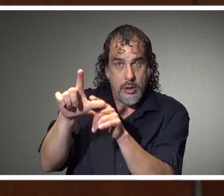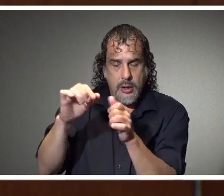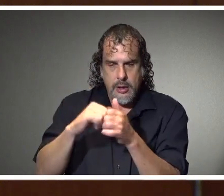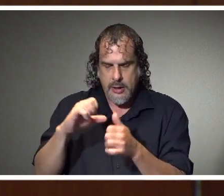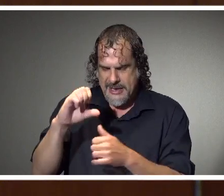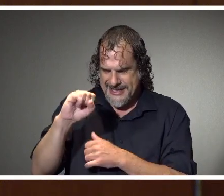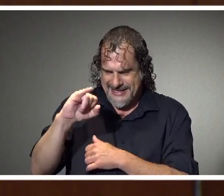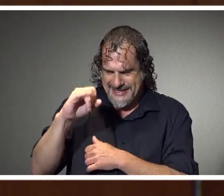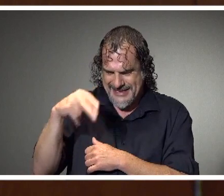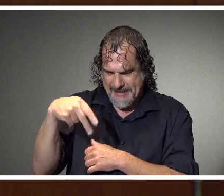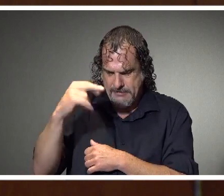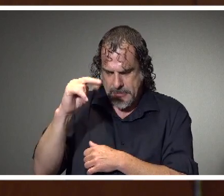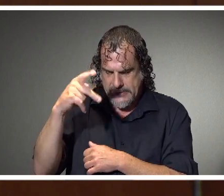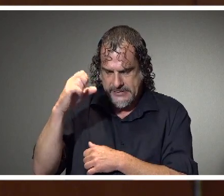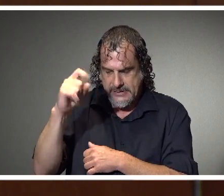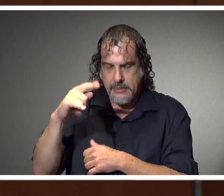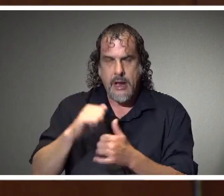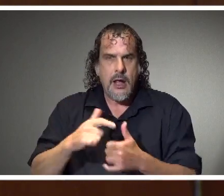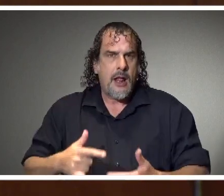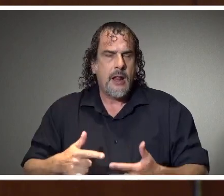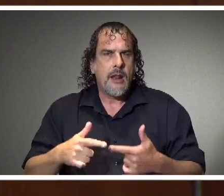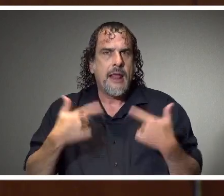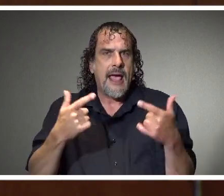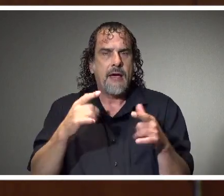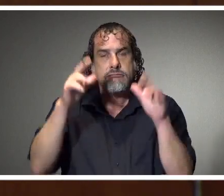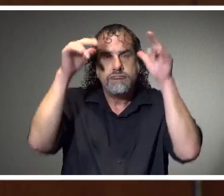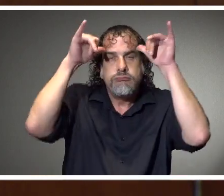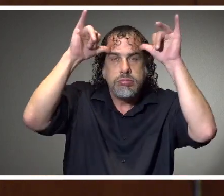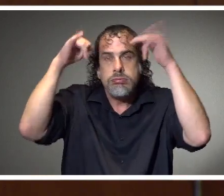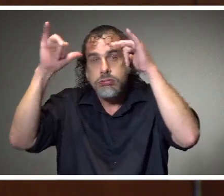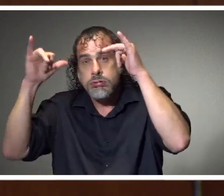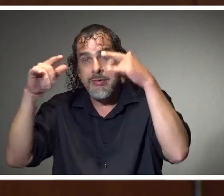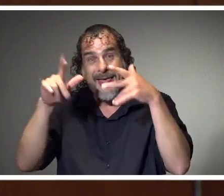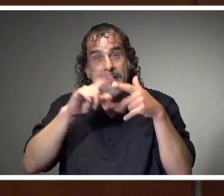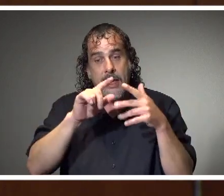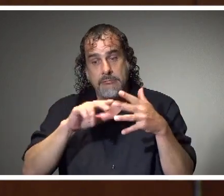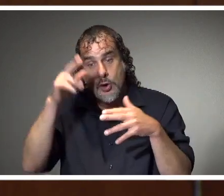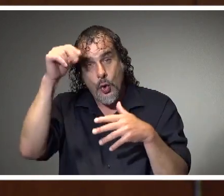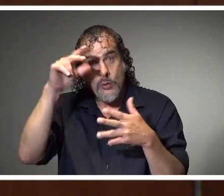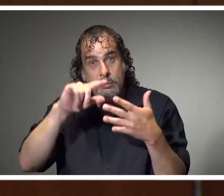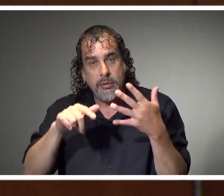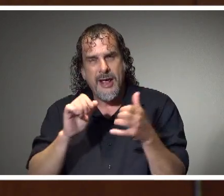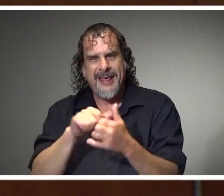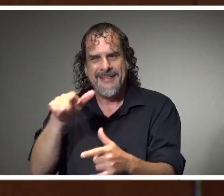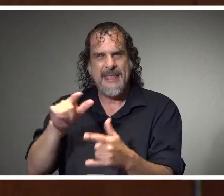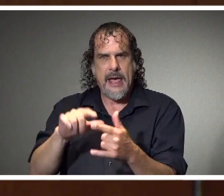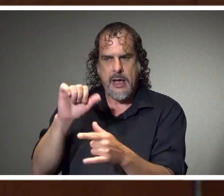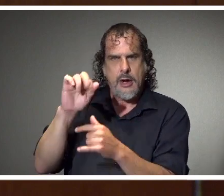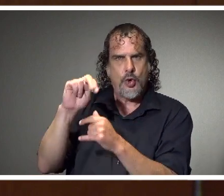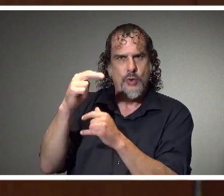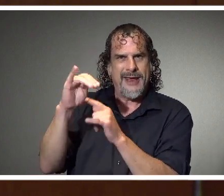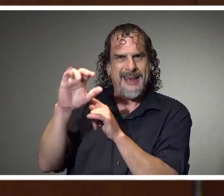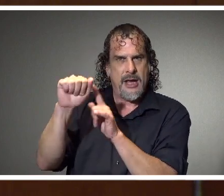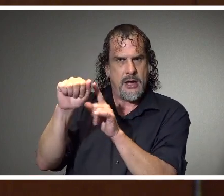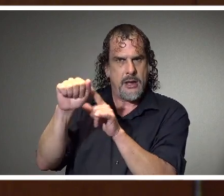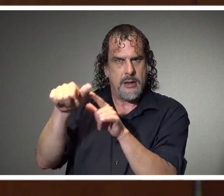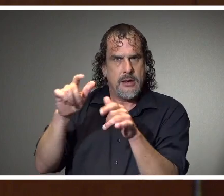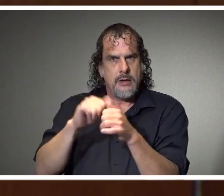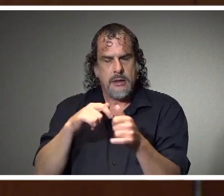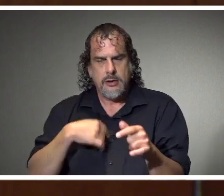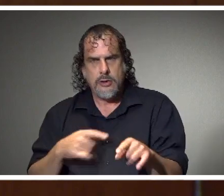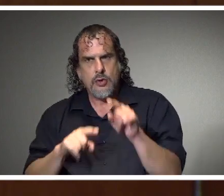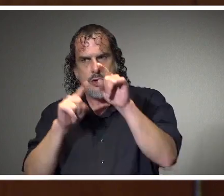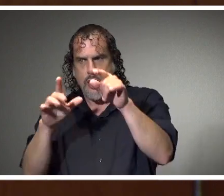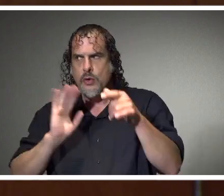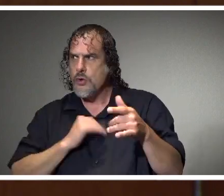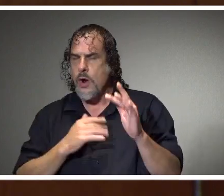Simpson County Livestock Arena. So if you're in that area and want to get tested tomorrow, please go to the UMC COVID website and you can get